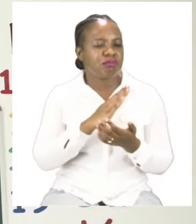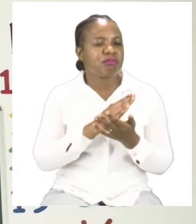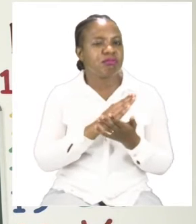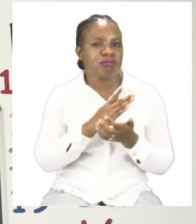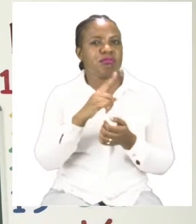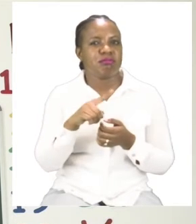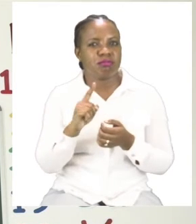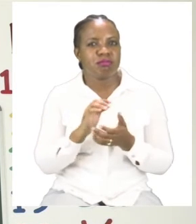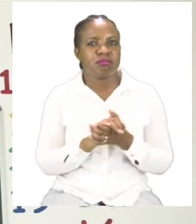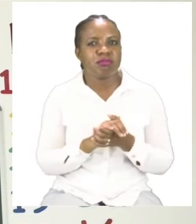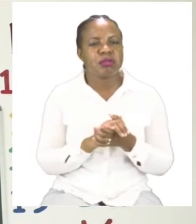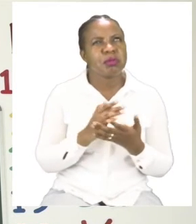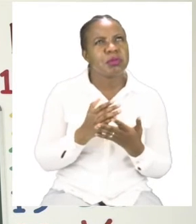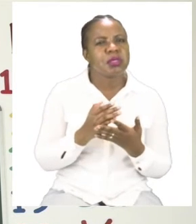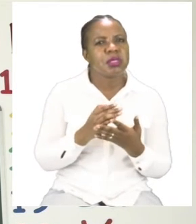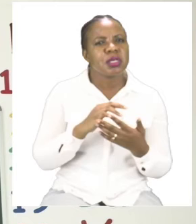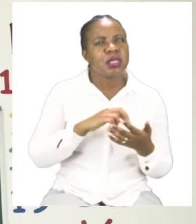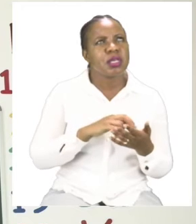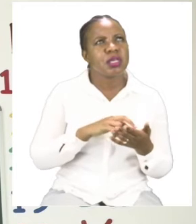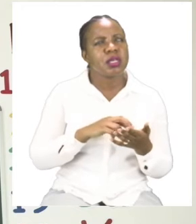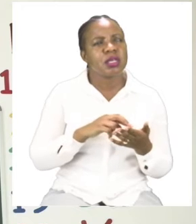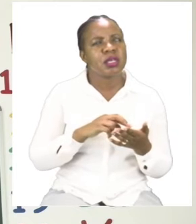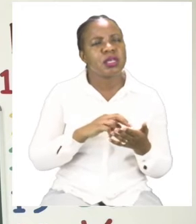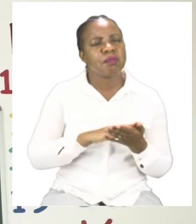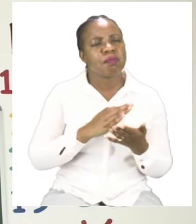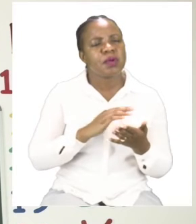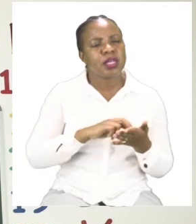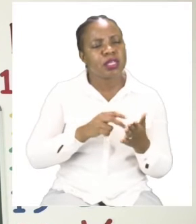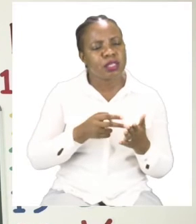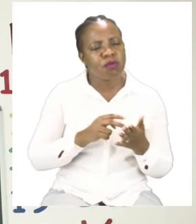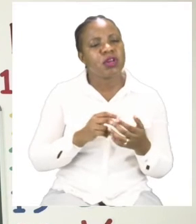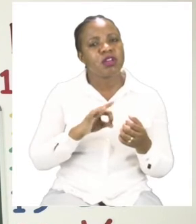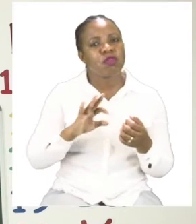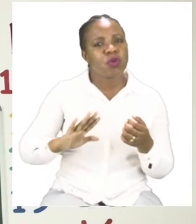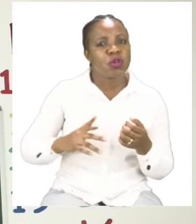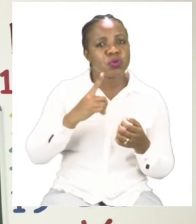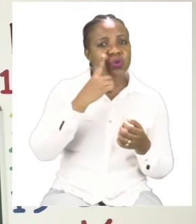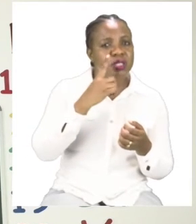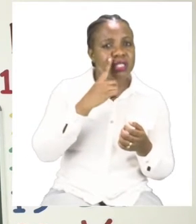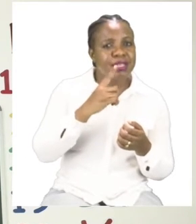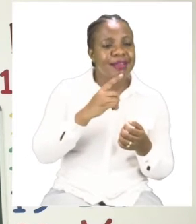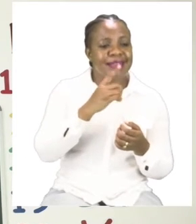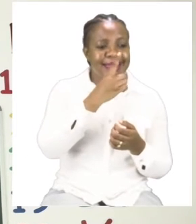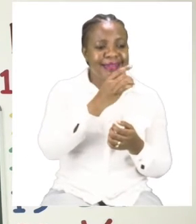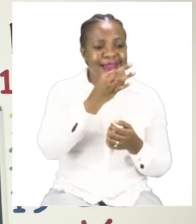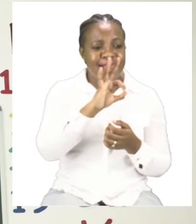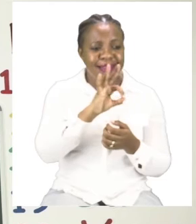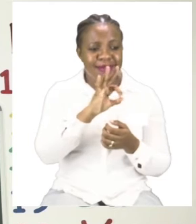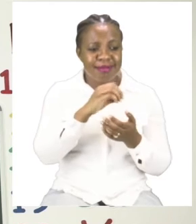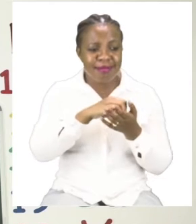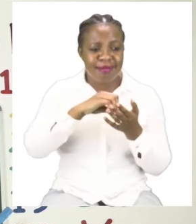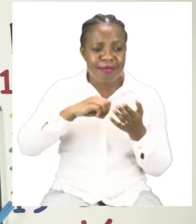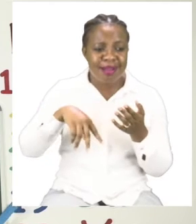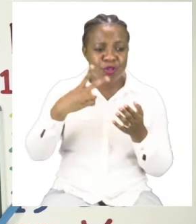away 2 from 19, we should be getting 17. Let's try. If we take